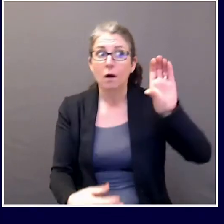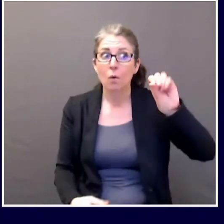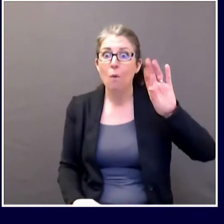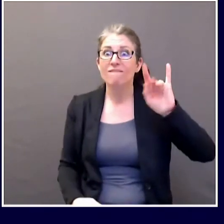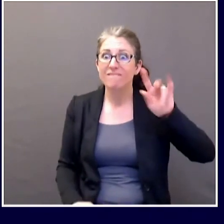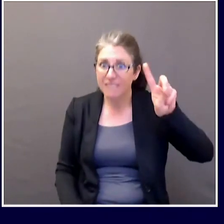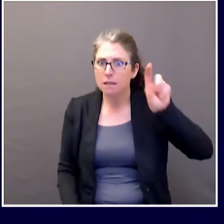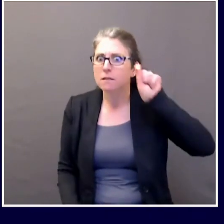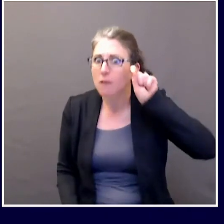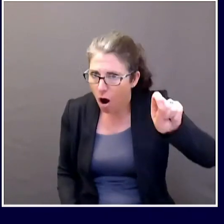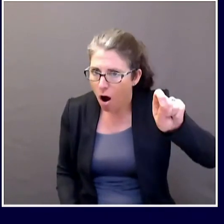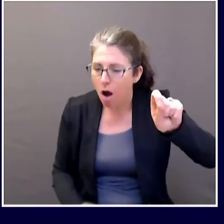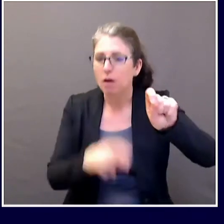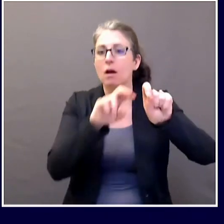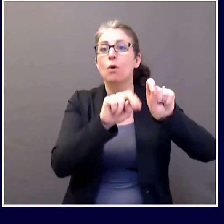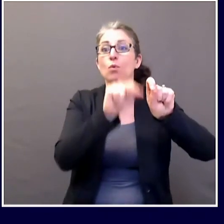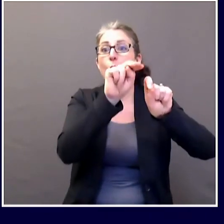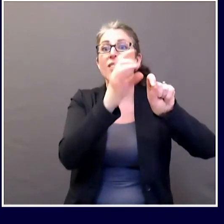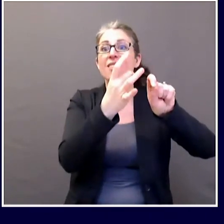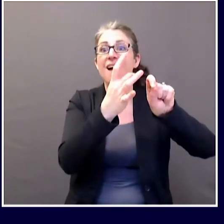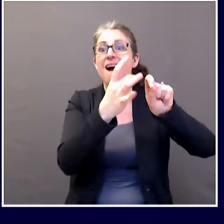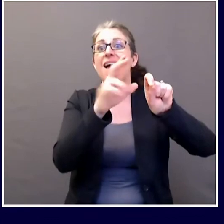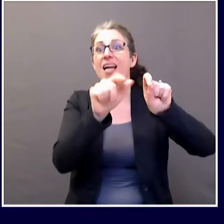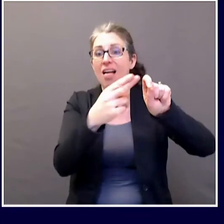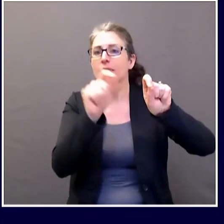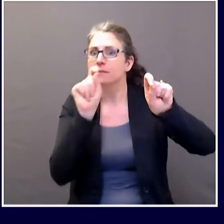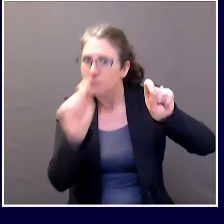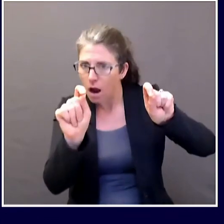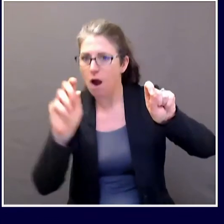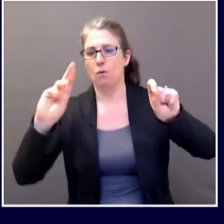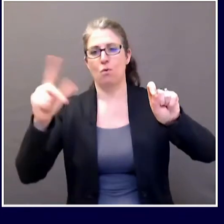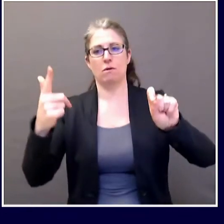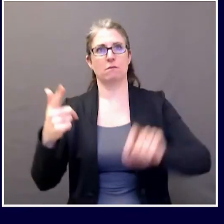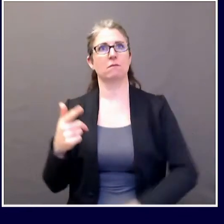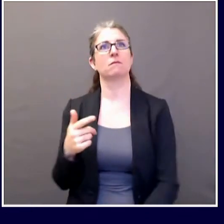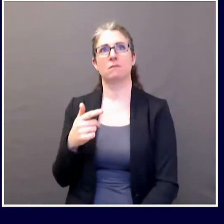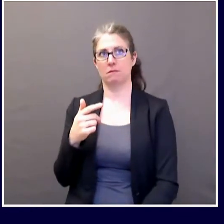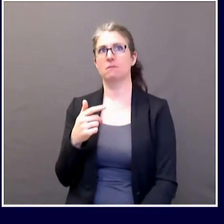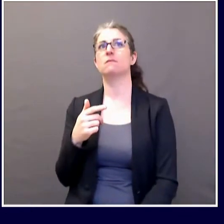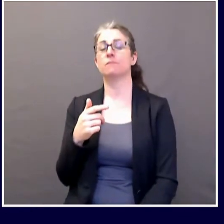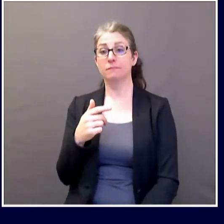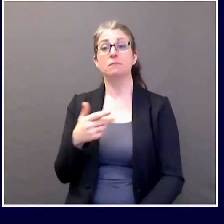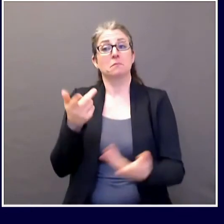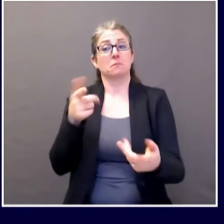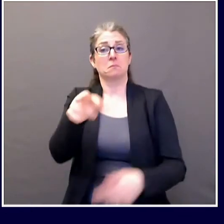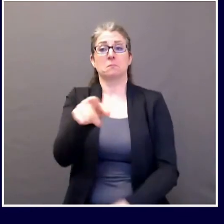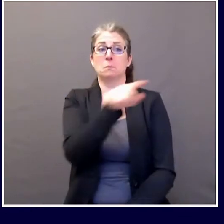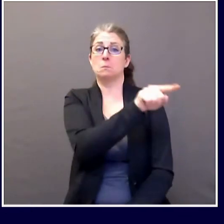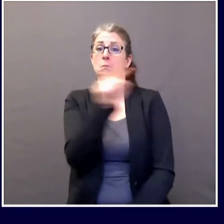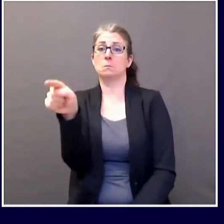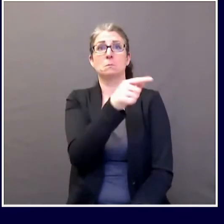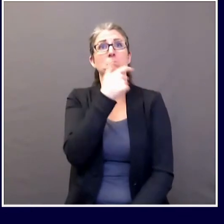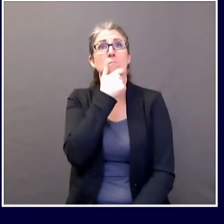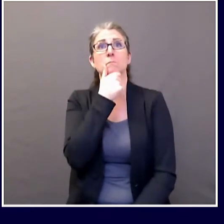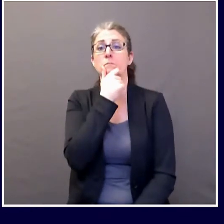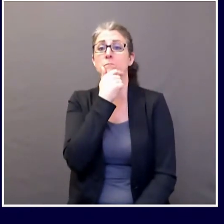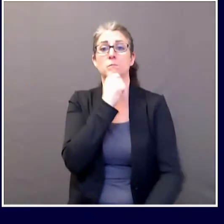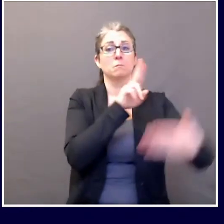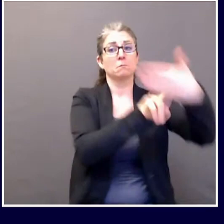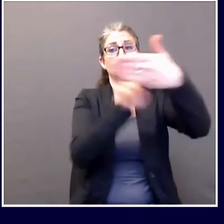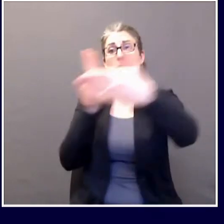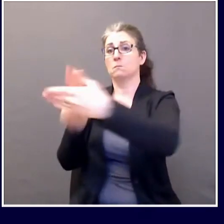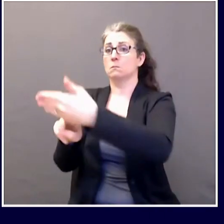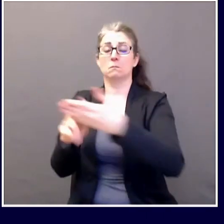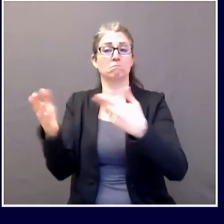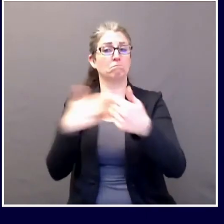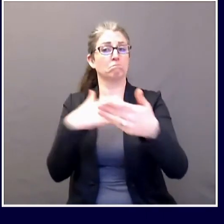Bangor. I'd like to take a second to thank everyone who is involved with these public-facing, large-scale